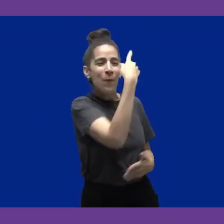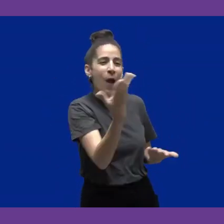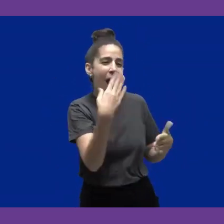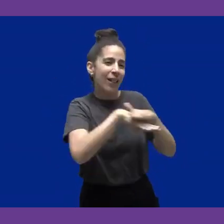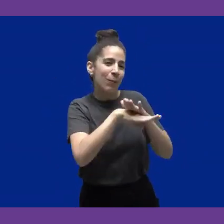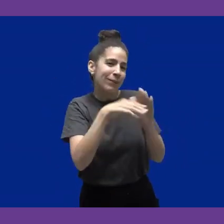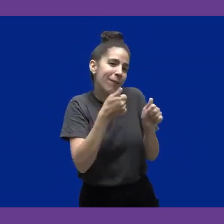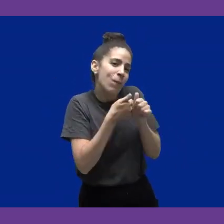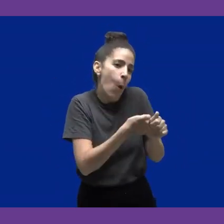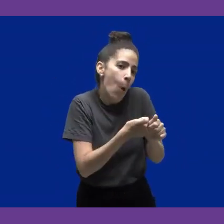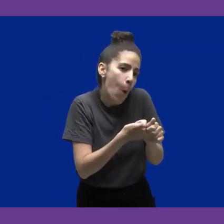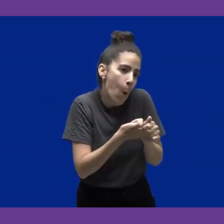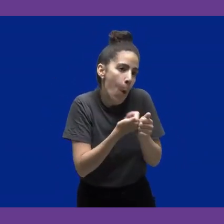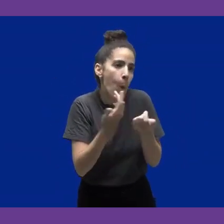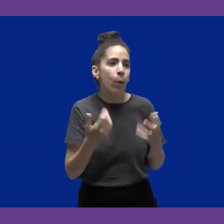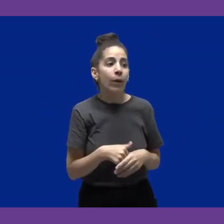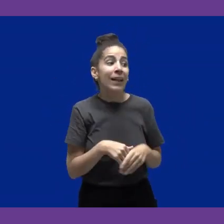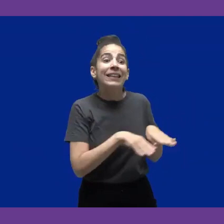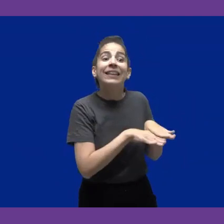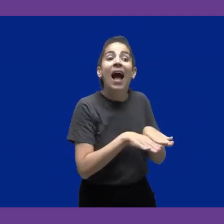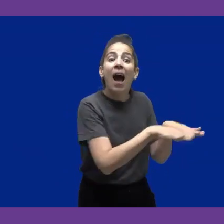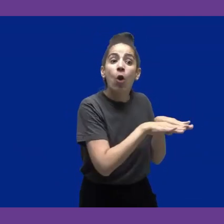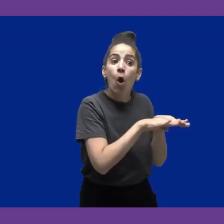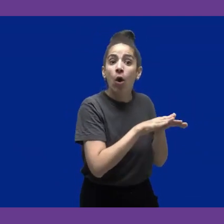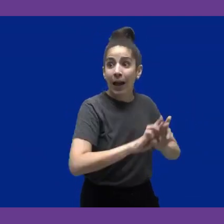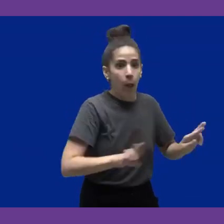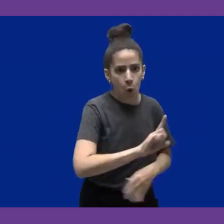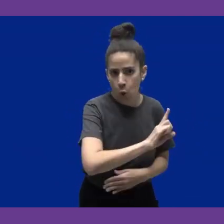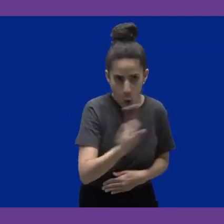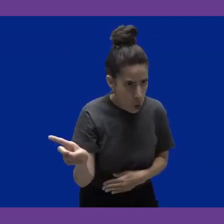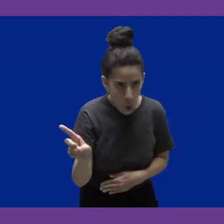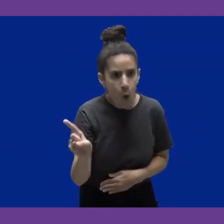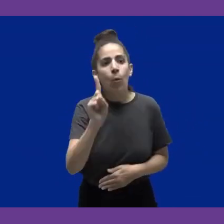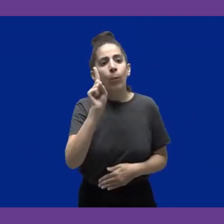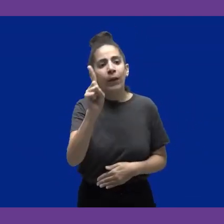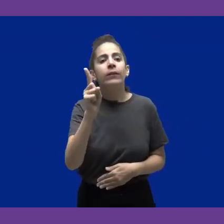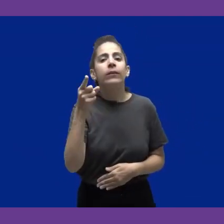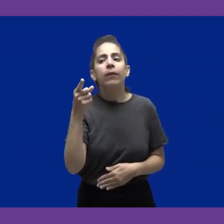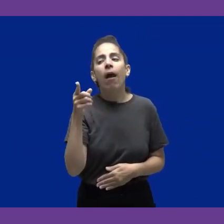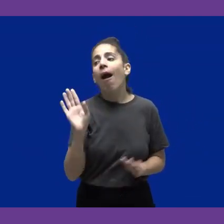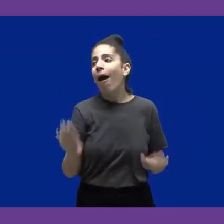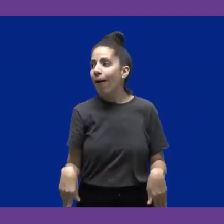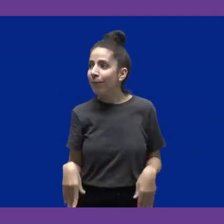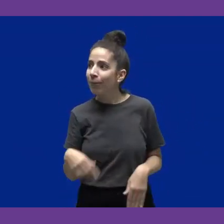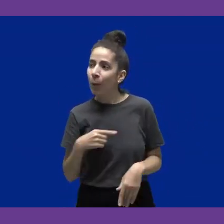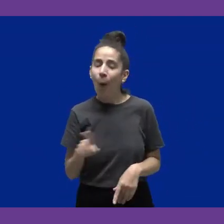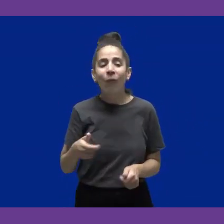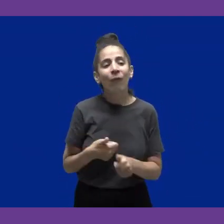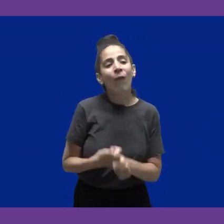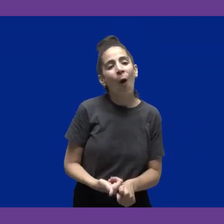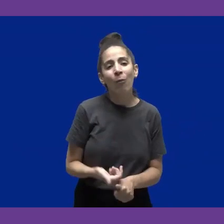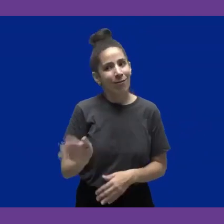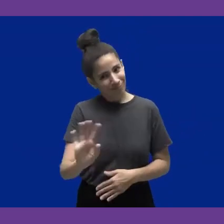my legal answer. Then we move to EN 17161. Some companies